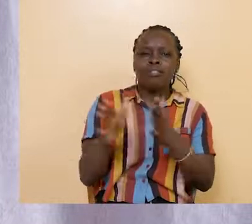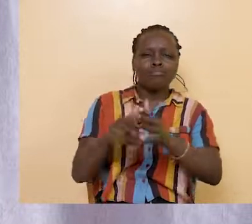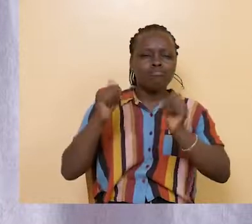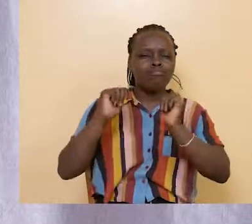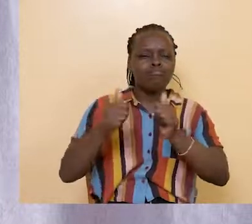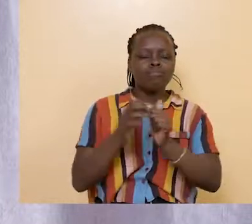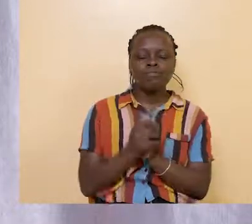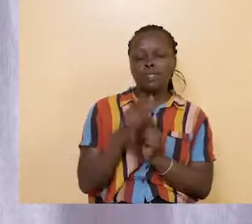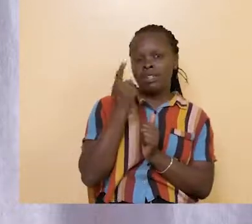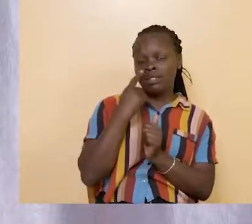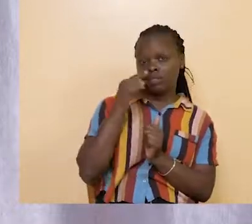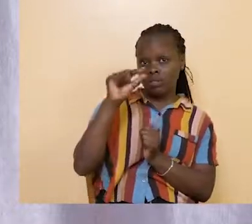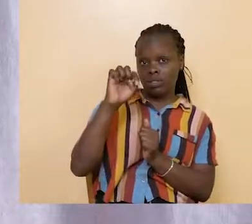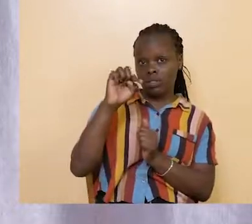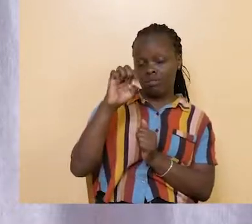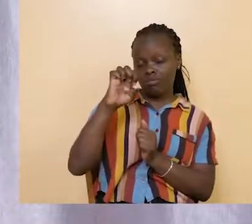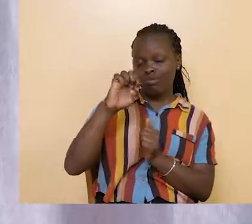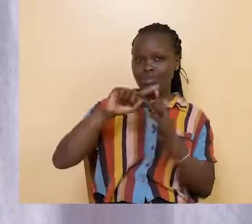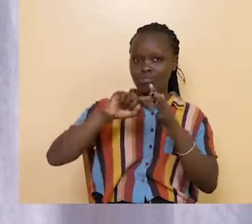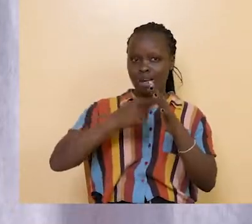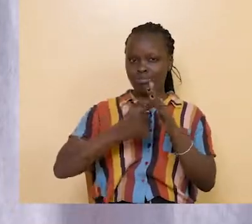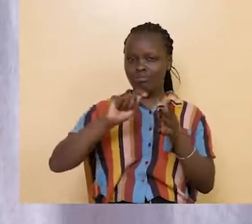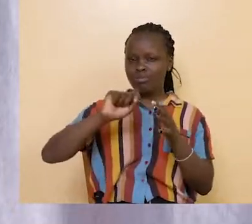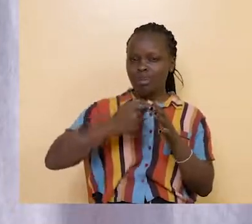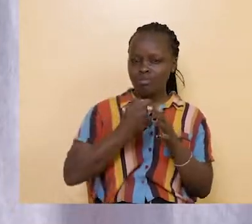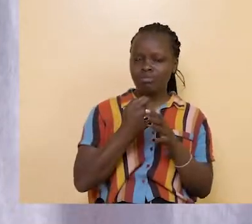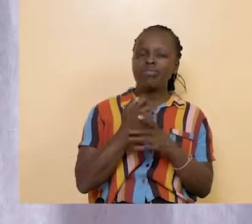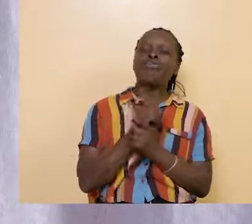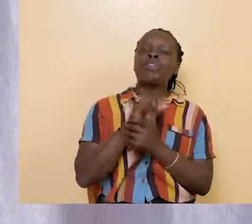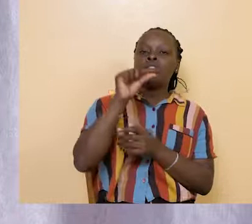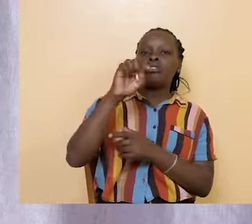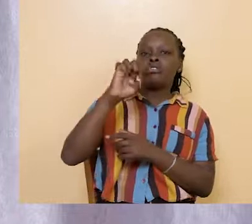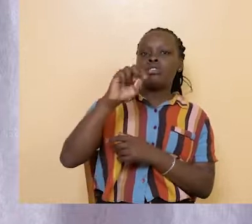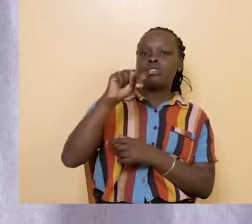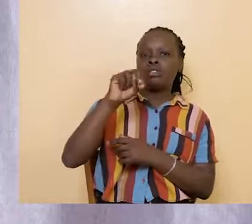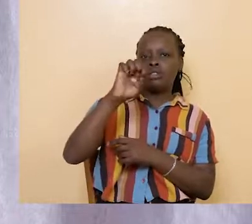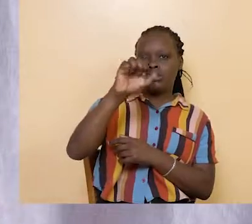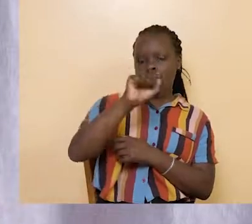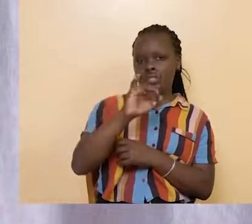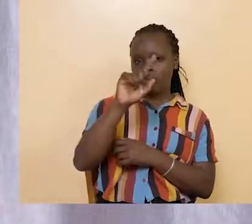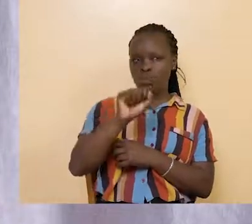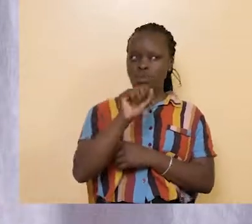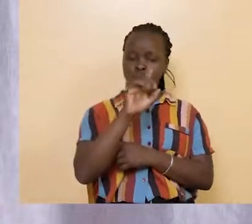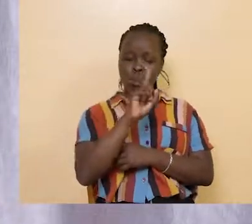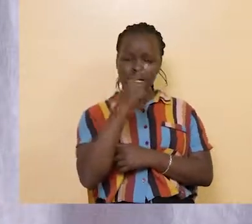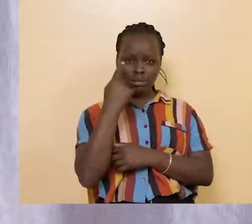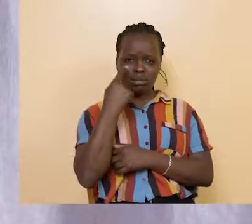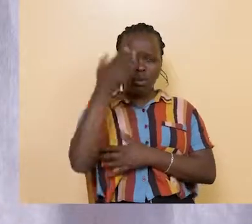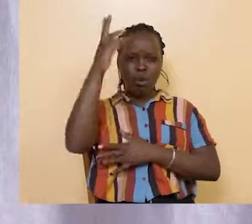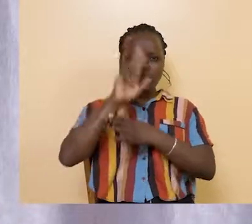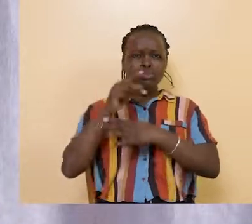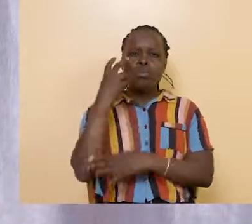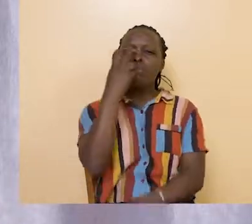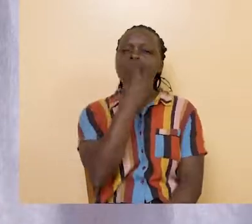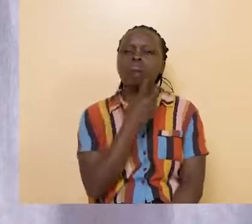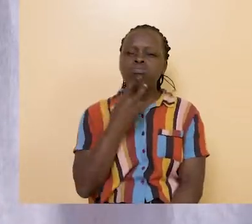existence. Now, in Genesis 1, we see God using his words to magnificently create the world that we know today,